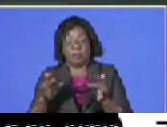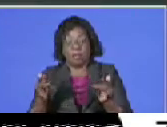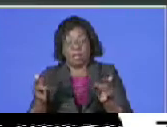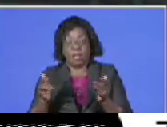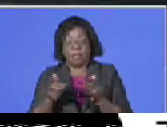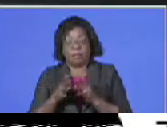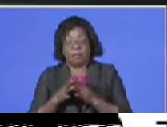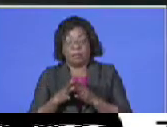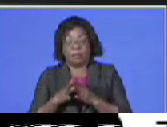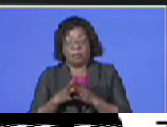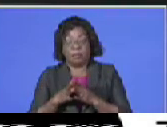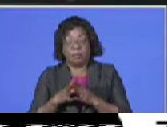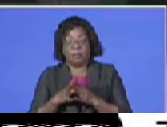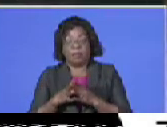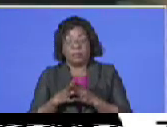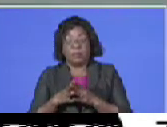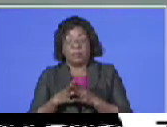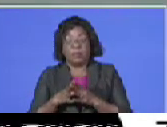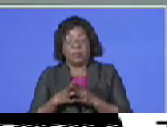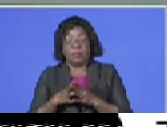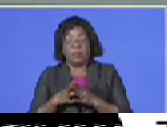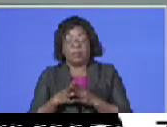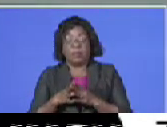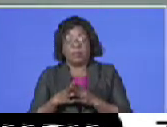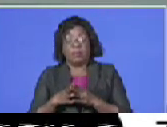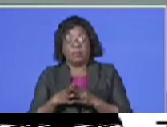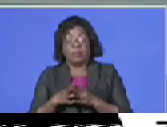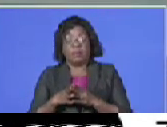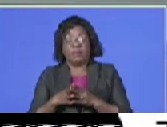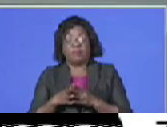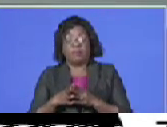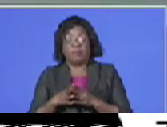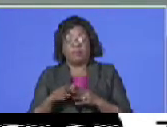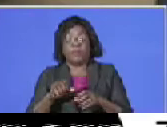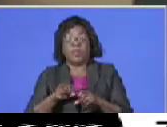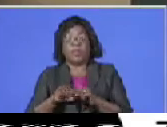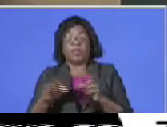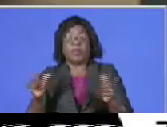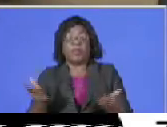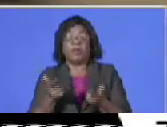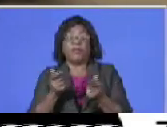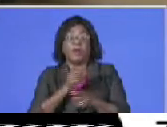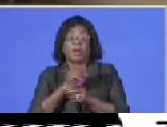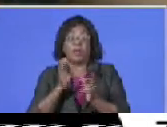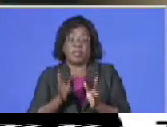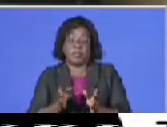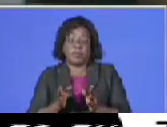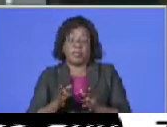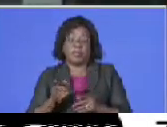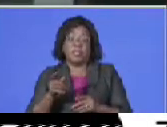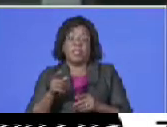of online interaction. So a lot of our clients, they